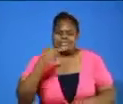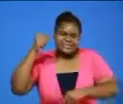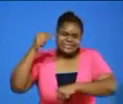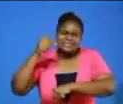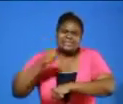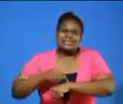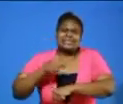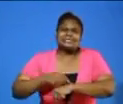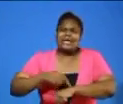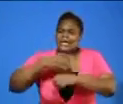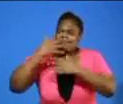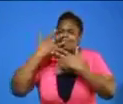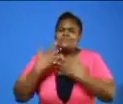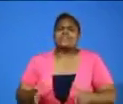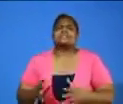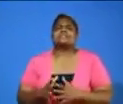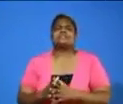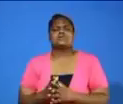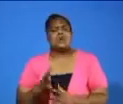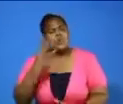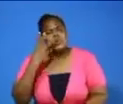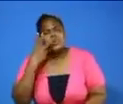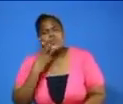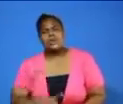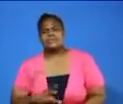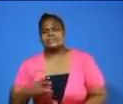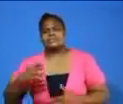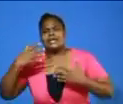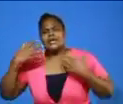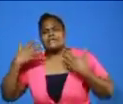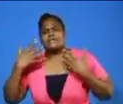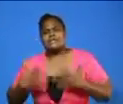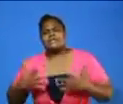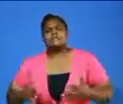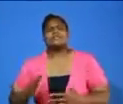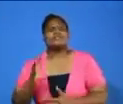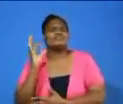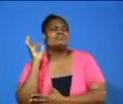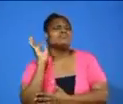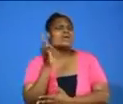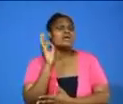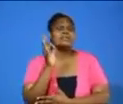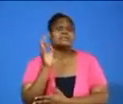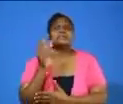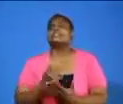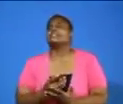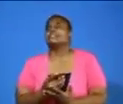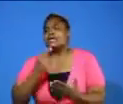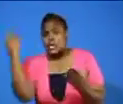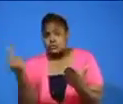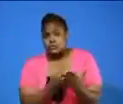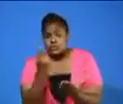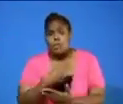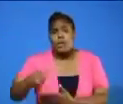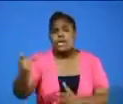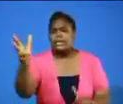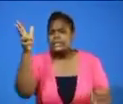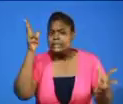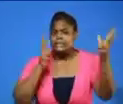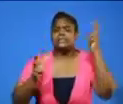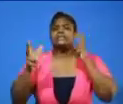gone. I wish I could finish the word today. There's somebody listening to